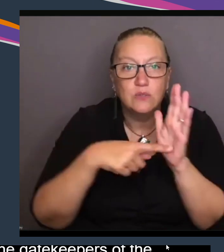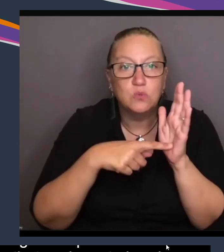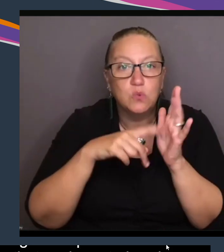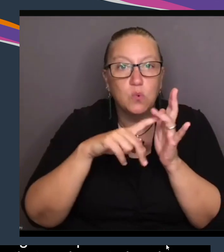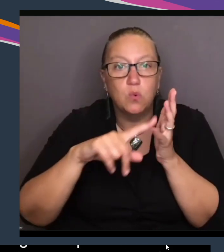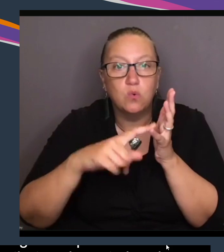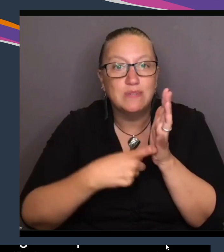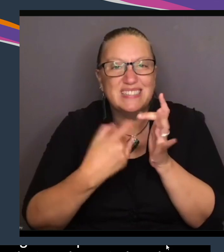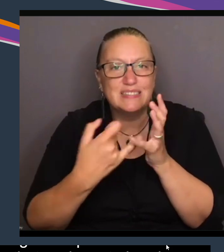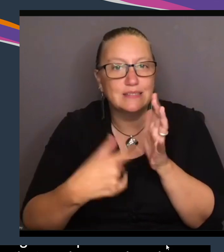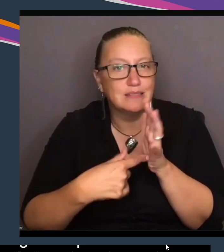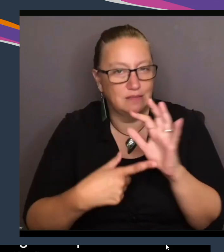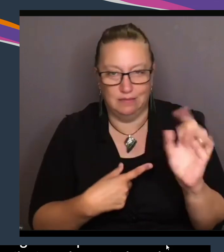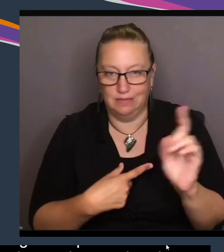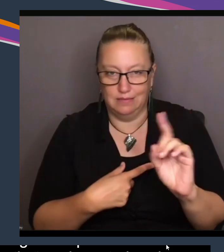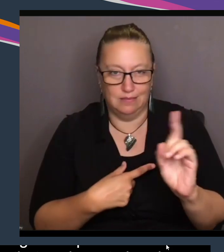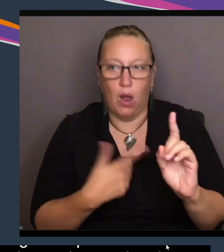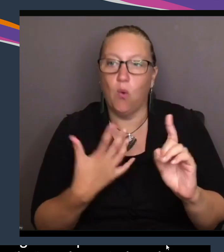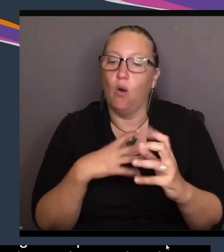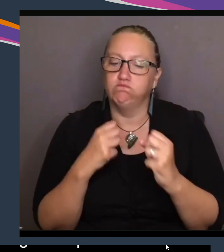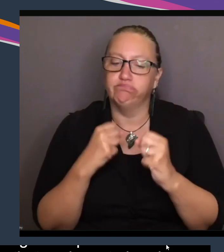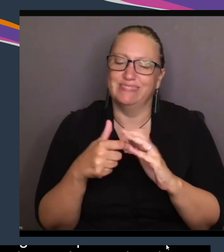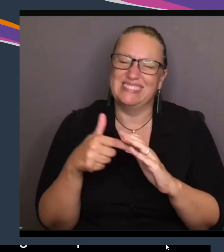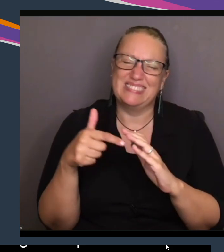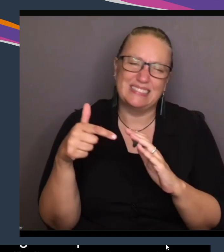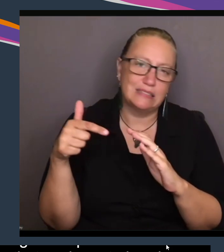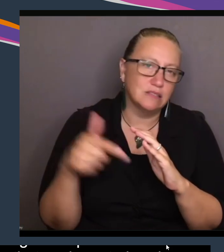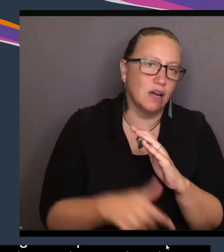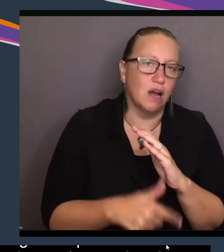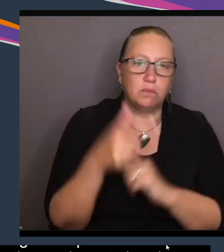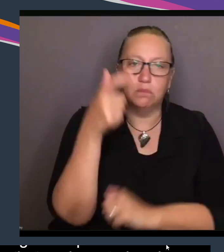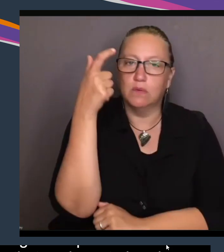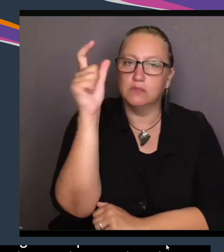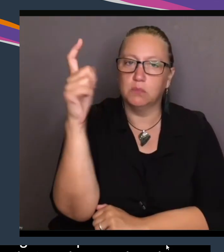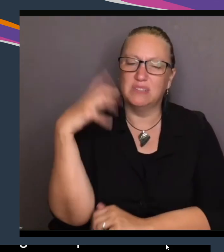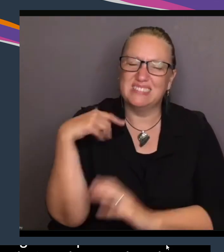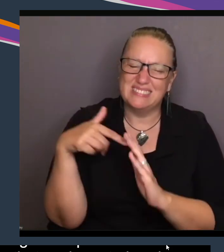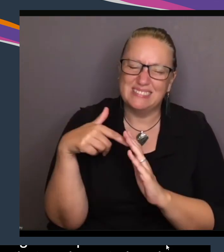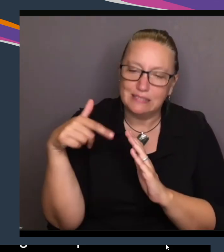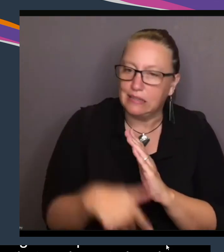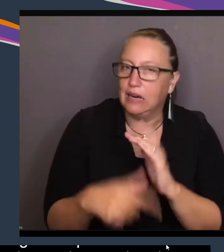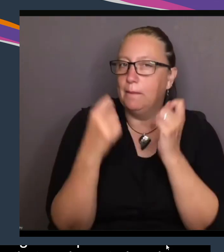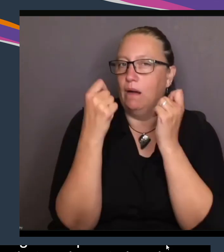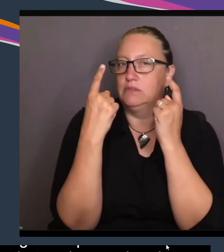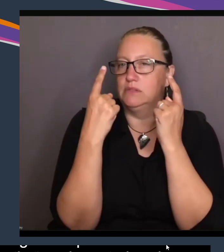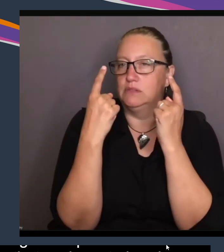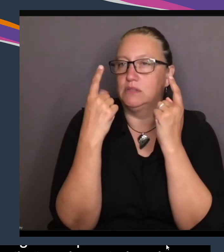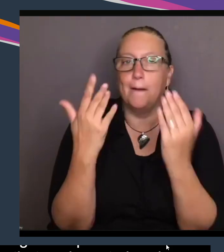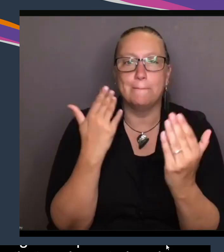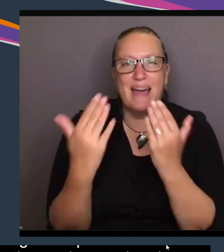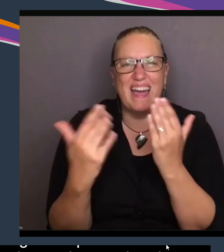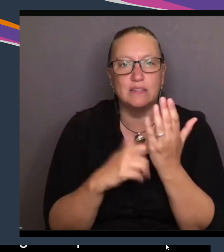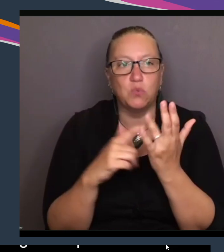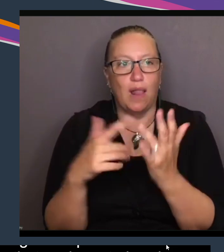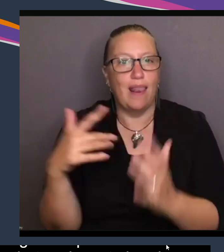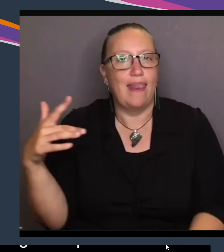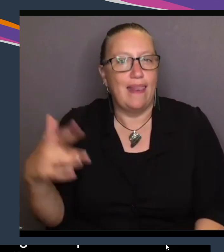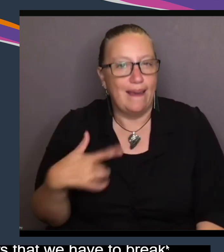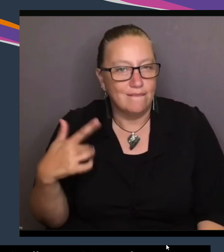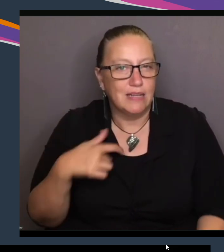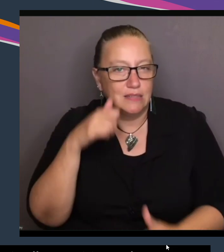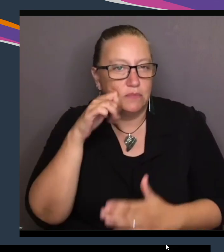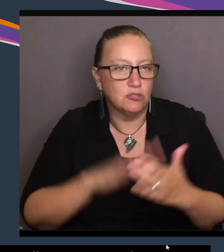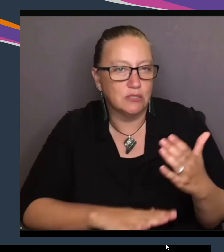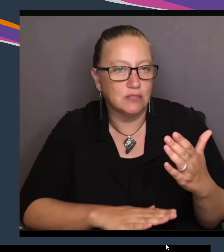actually have. This is a deeper concept than experiential, than lived experience. Lived experience is me